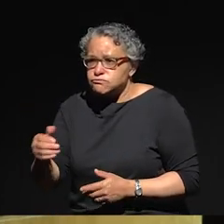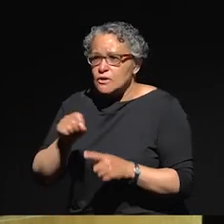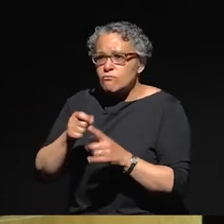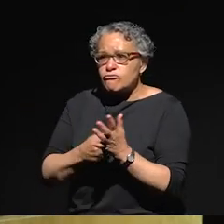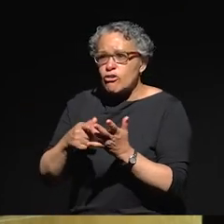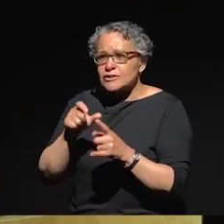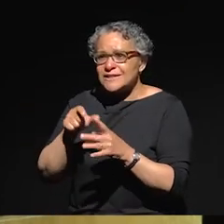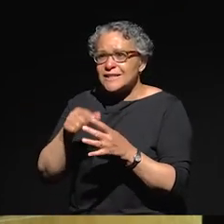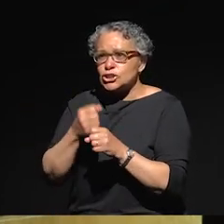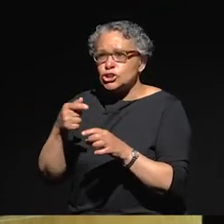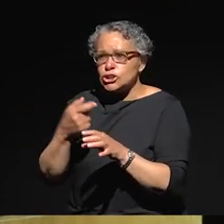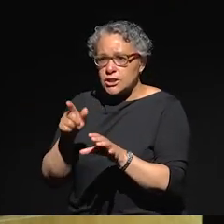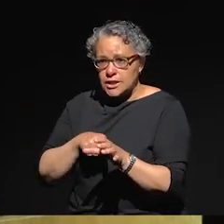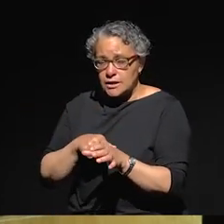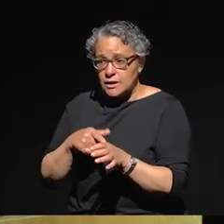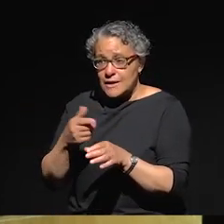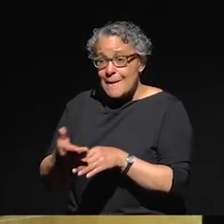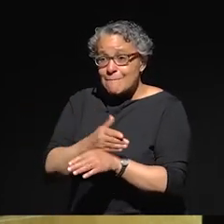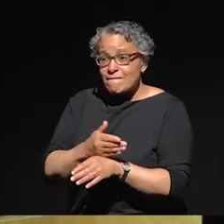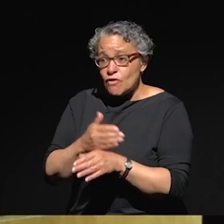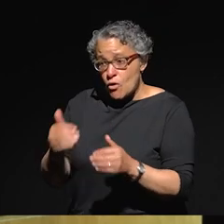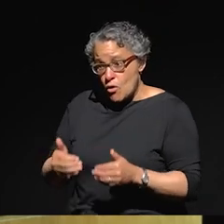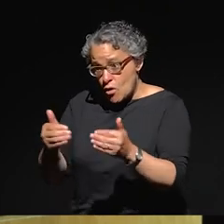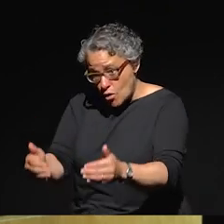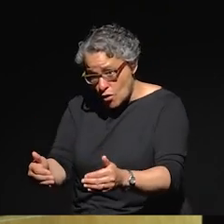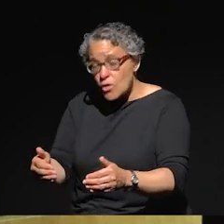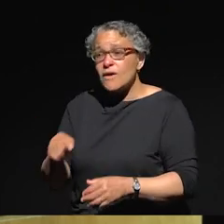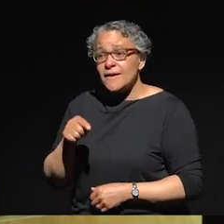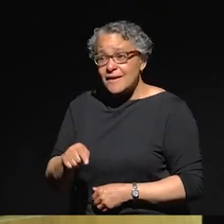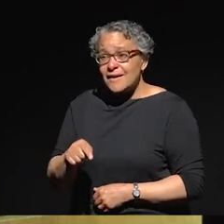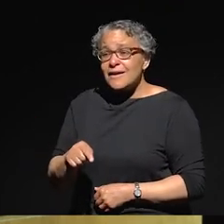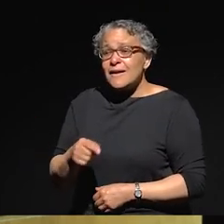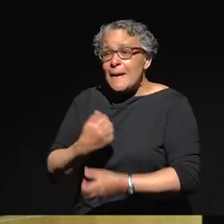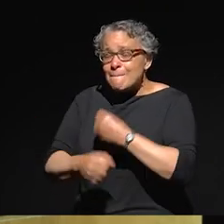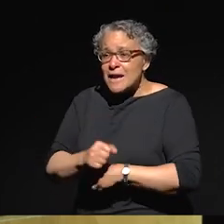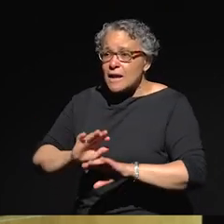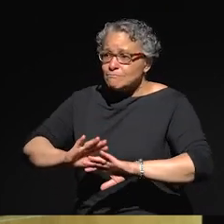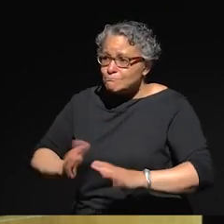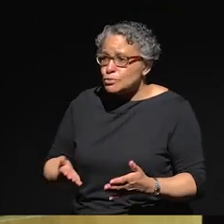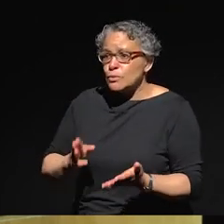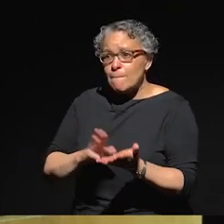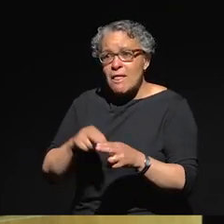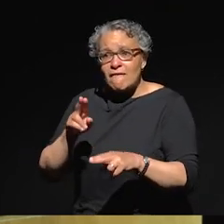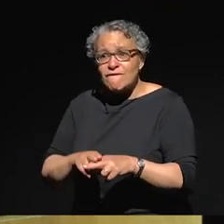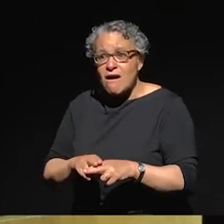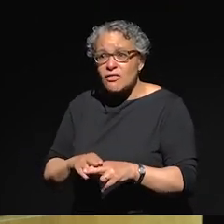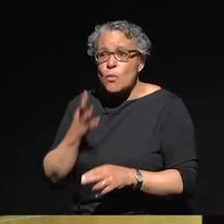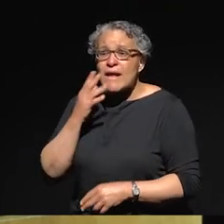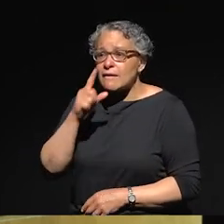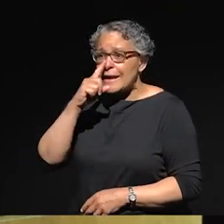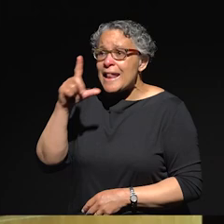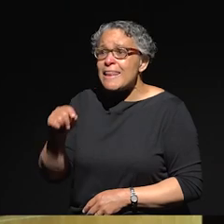Importantly, before I move on, I should note that he was an orphan at age 11. His mother